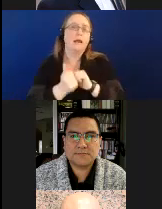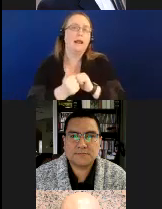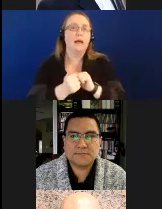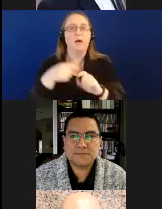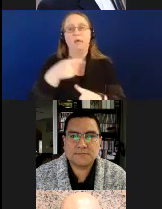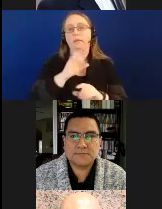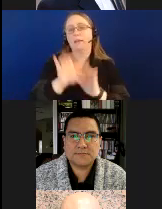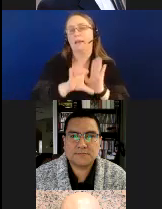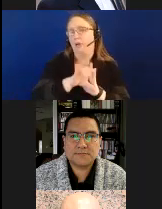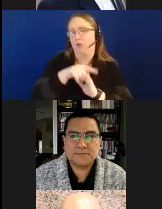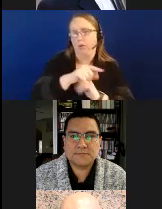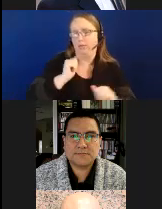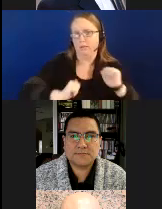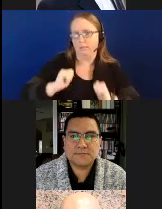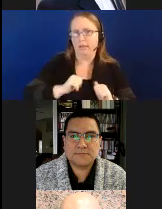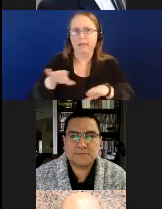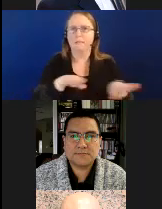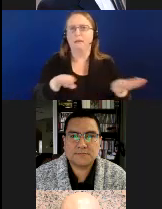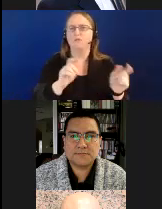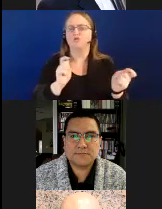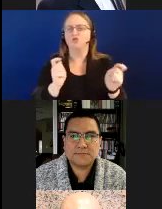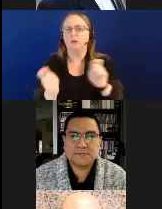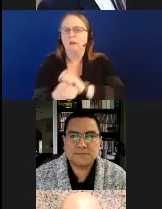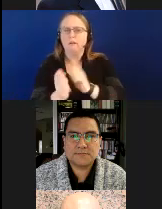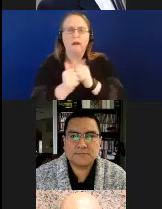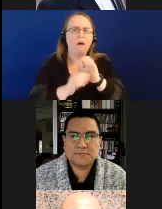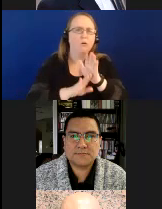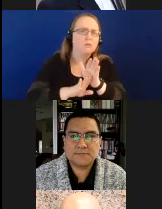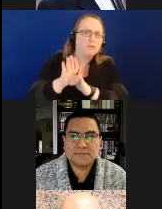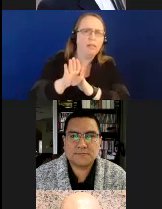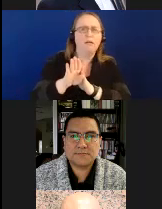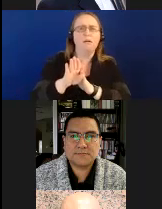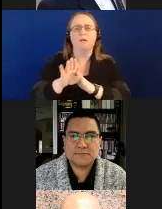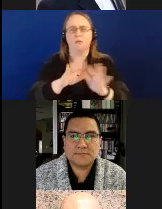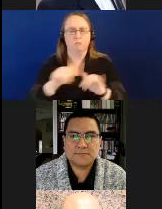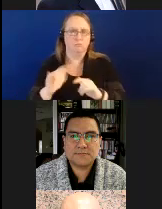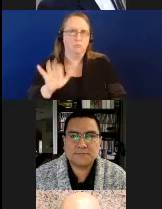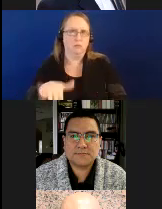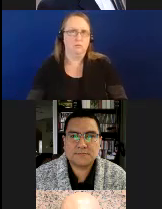character in this play behavior changes, how it's developed by the playwright.